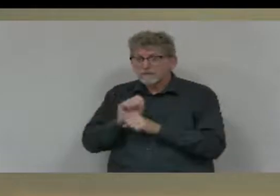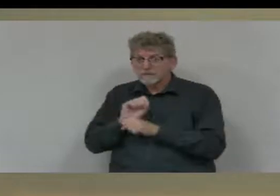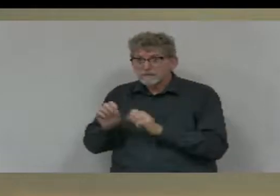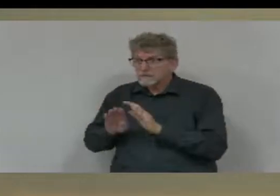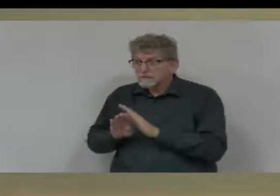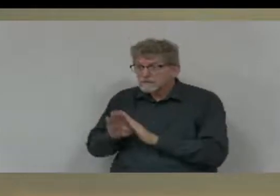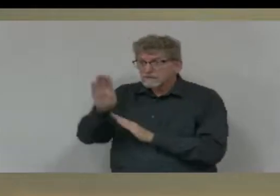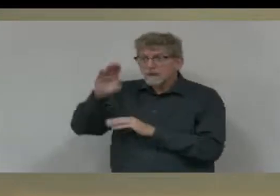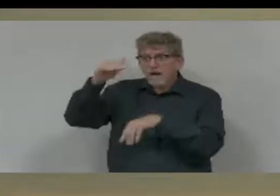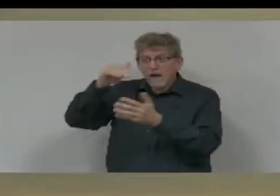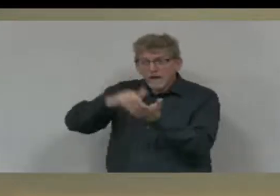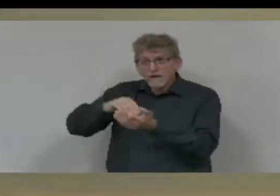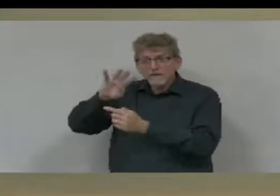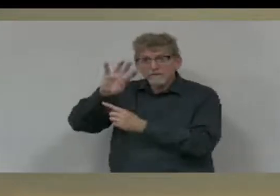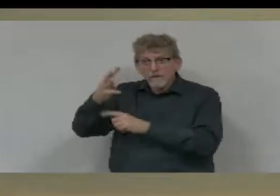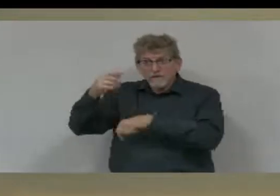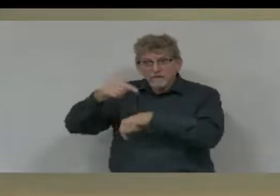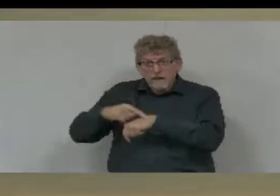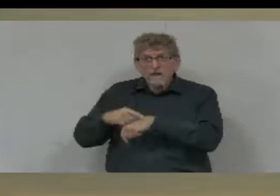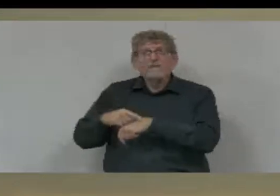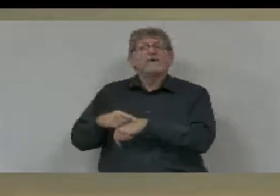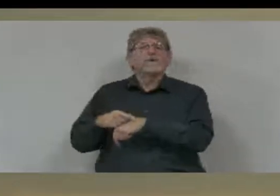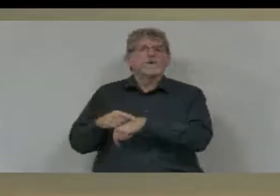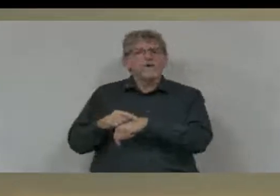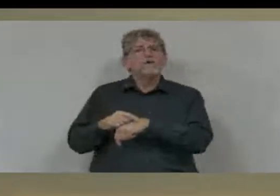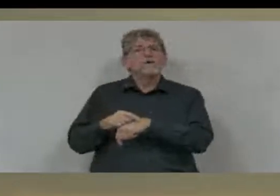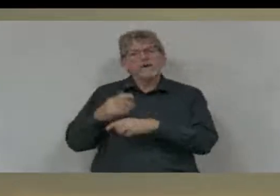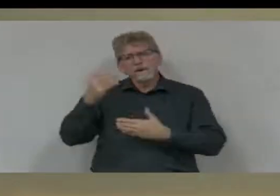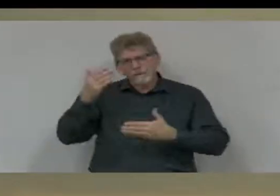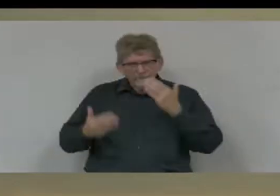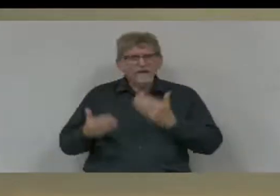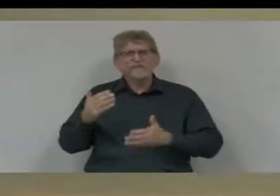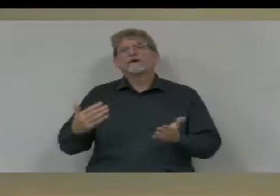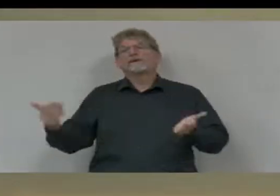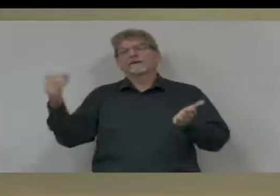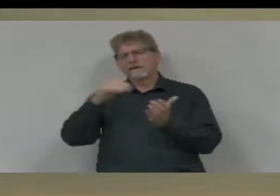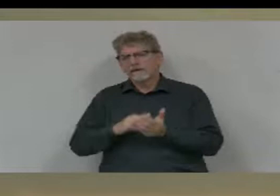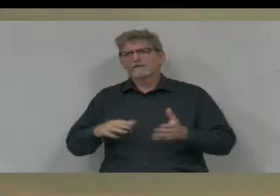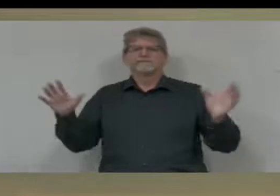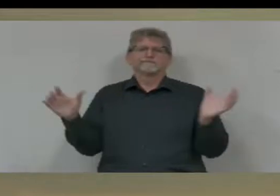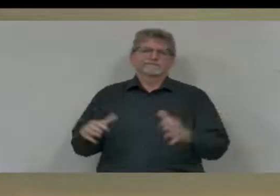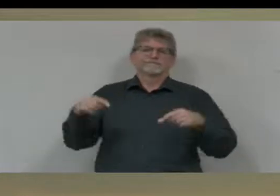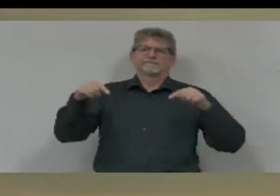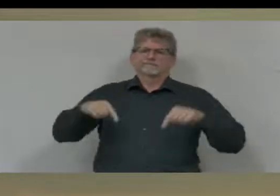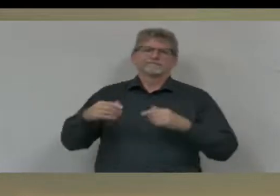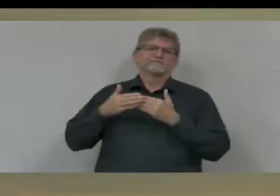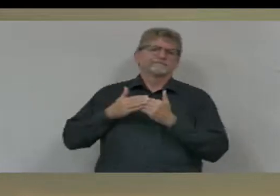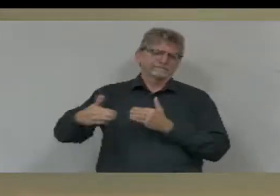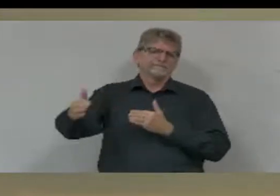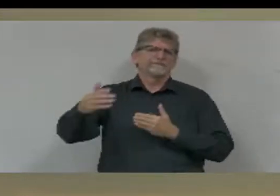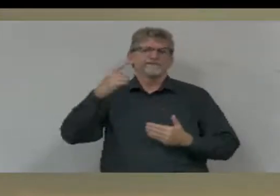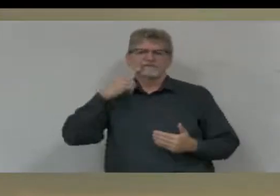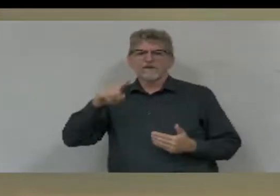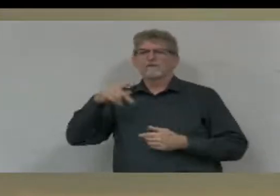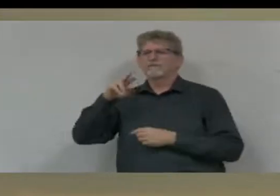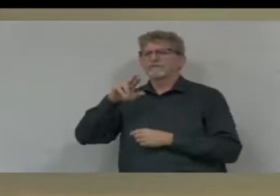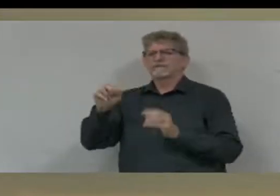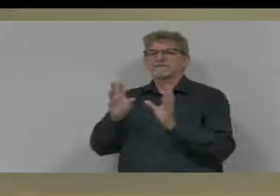we may need to reconvene the press conferences.